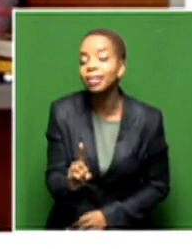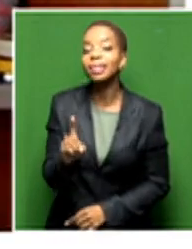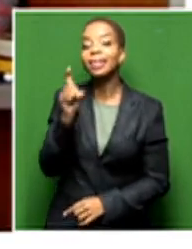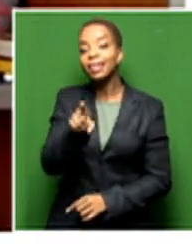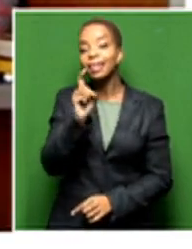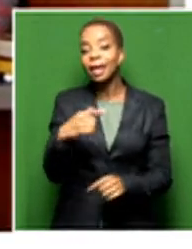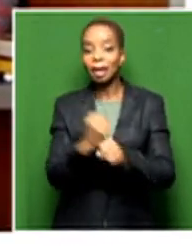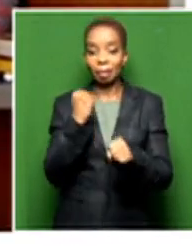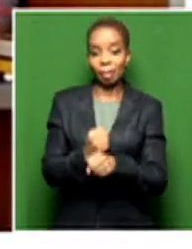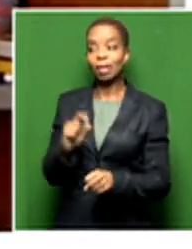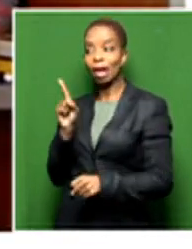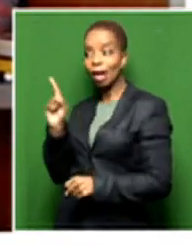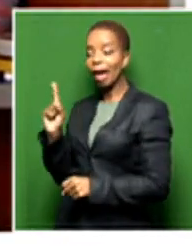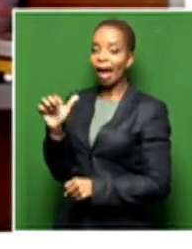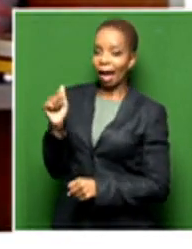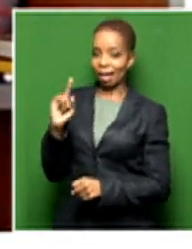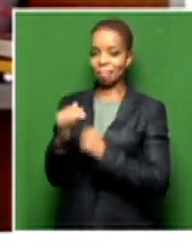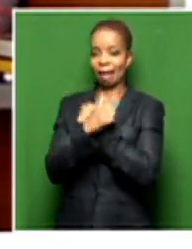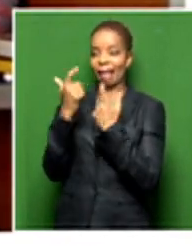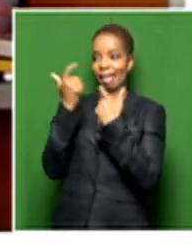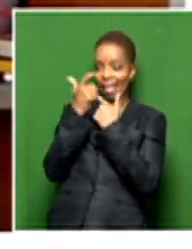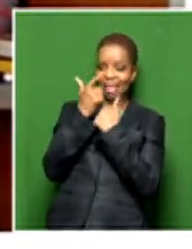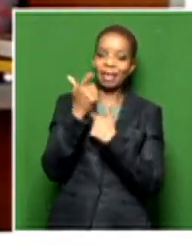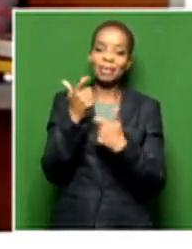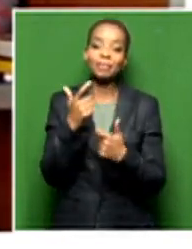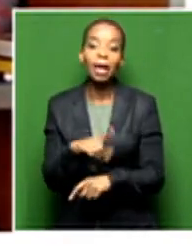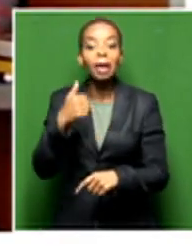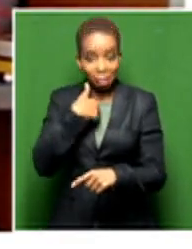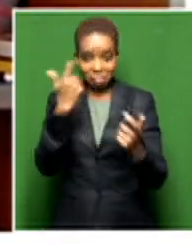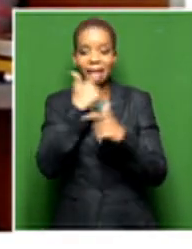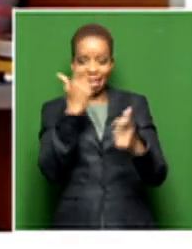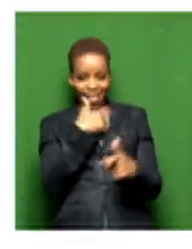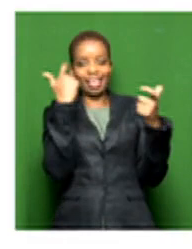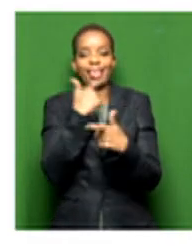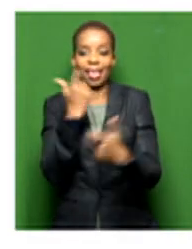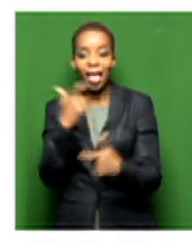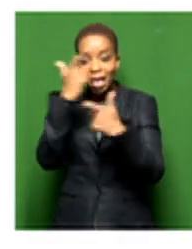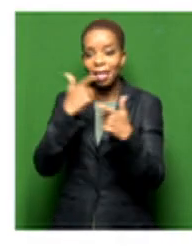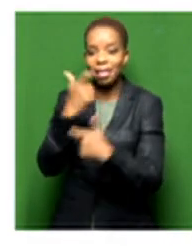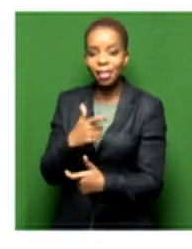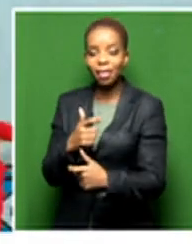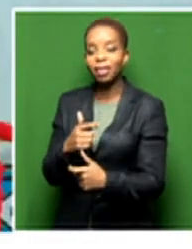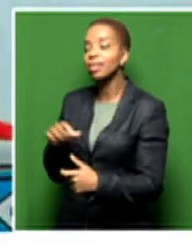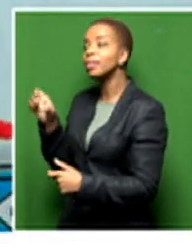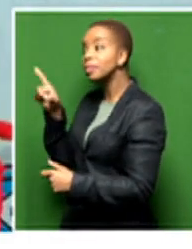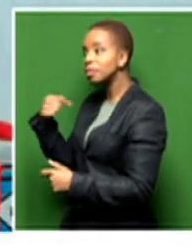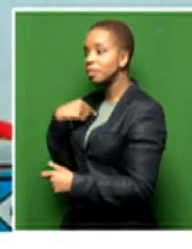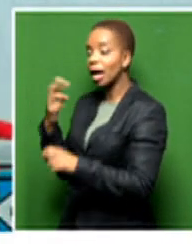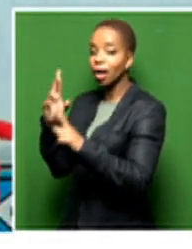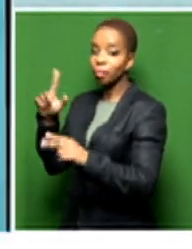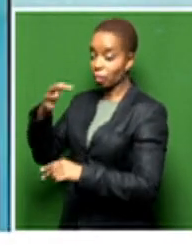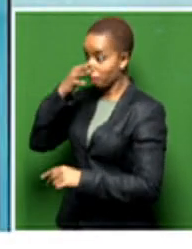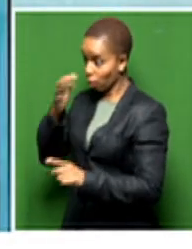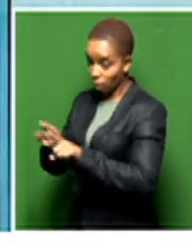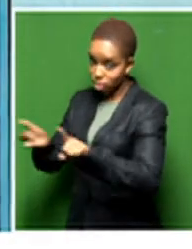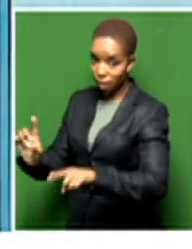make Elmo laugh. Elmo loves to laugh. And I hope you, Elmo, I hope you won't be bullying